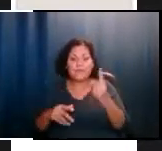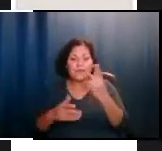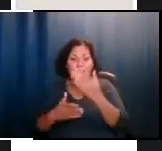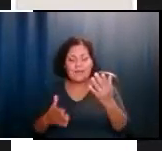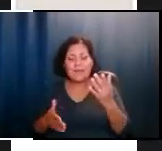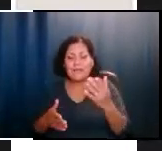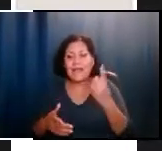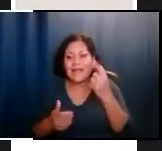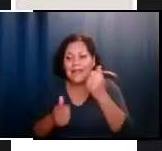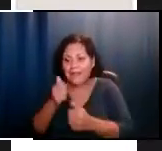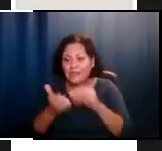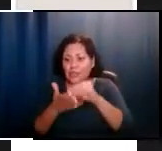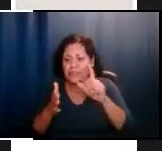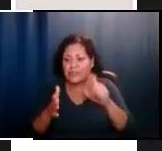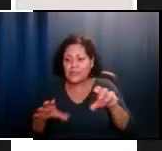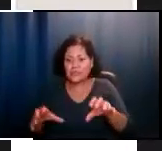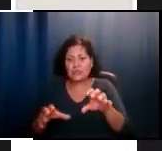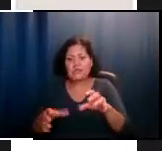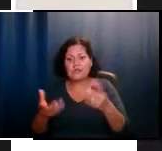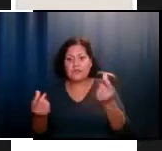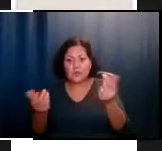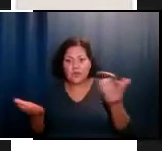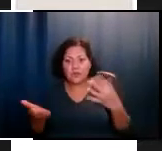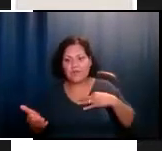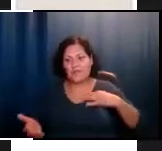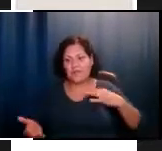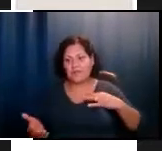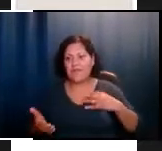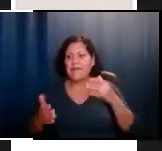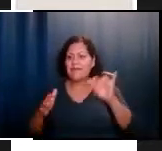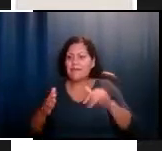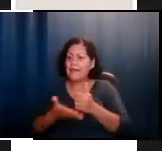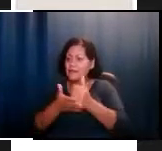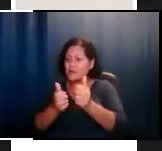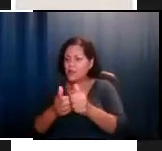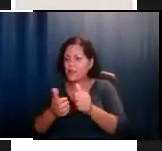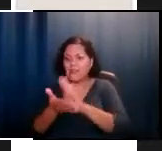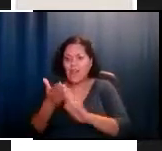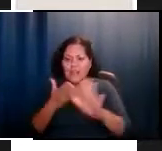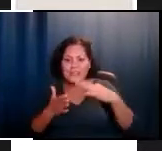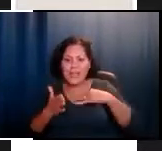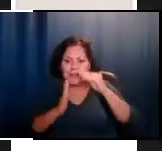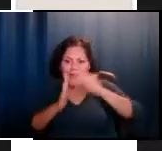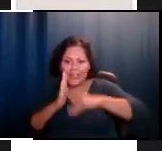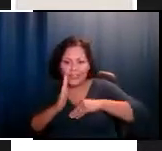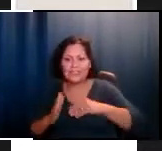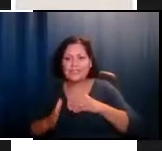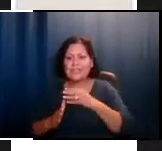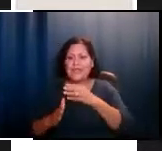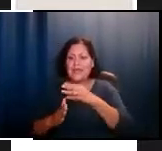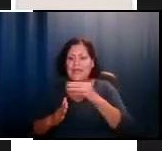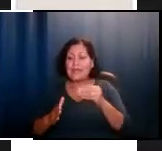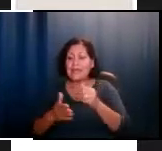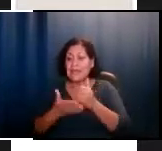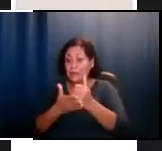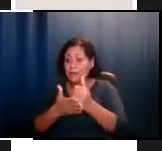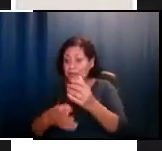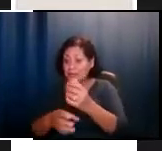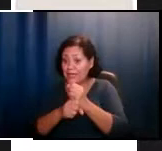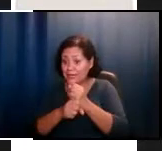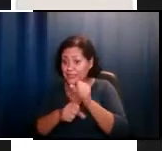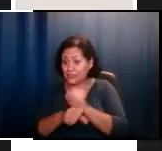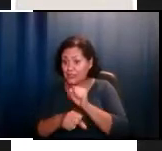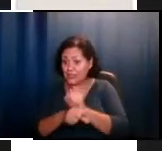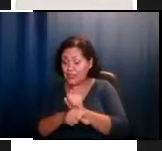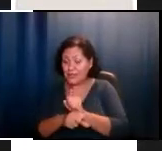student needs to do is to volunteer. That helps with college applications. It also helps with getting a job. It'll